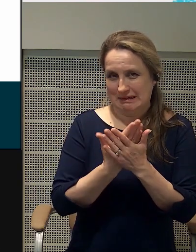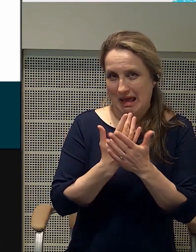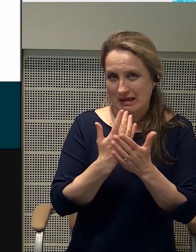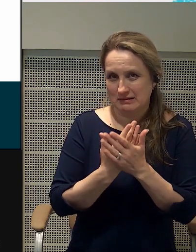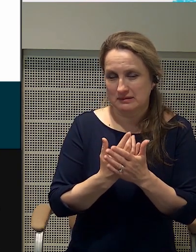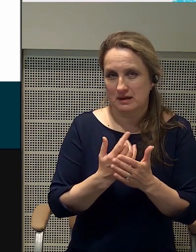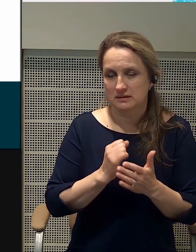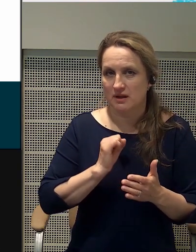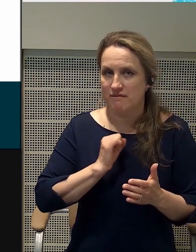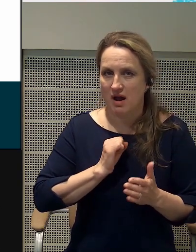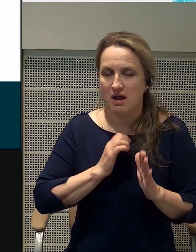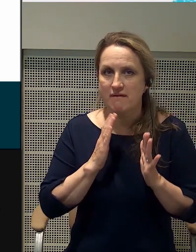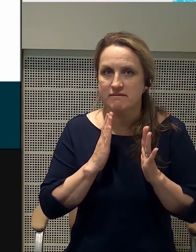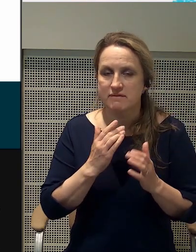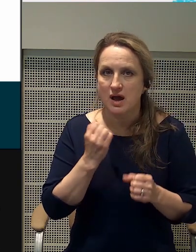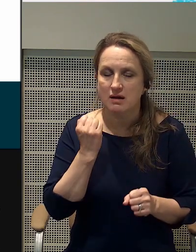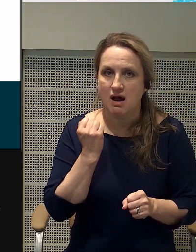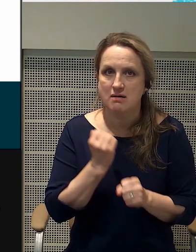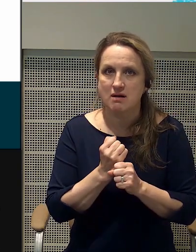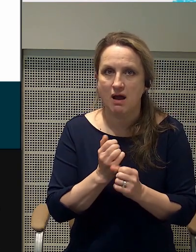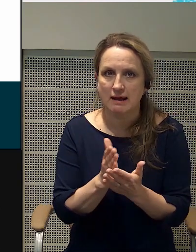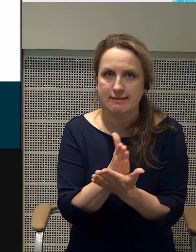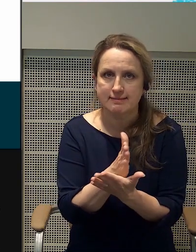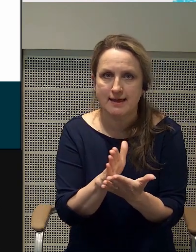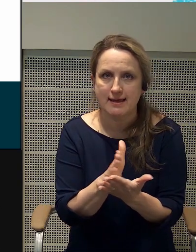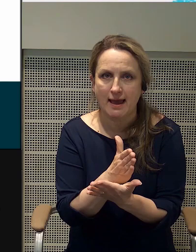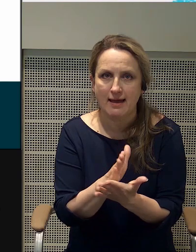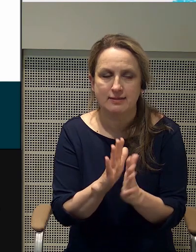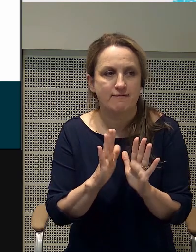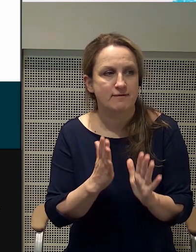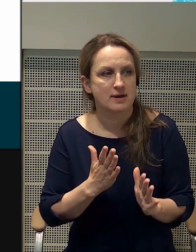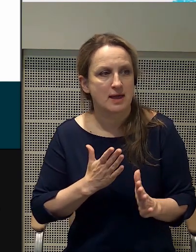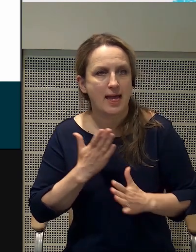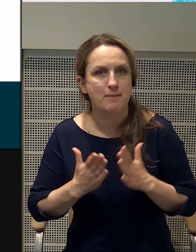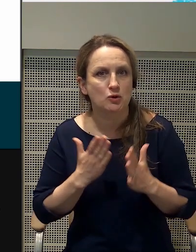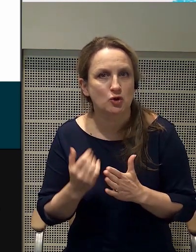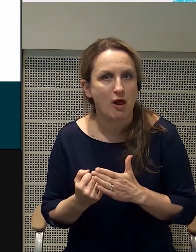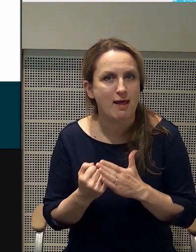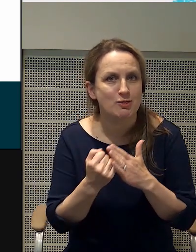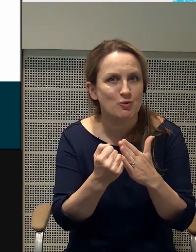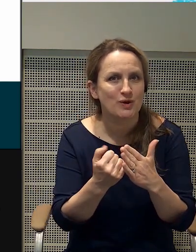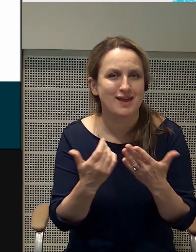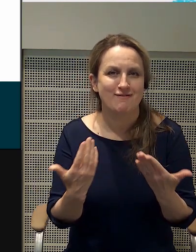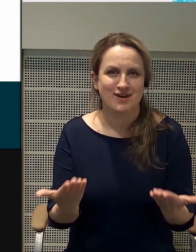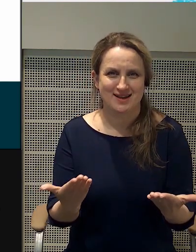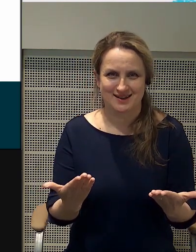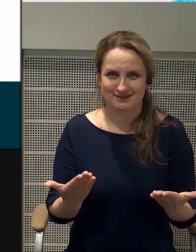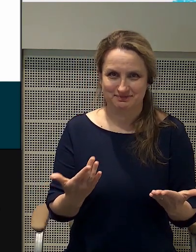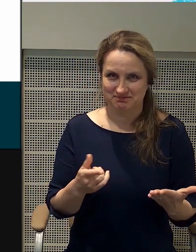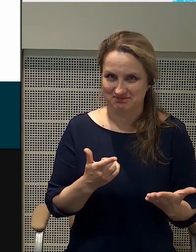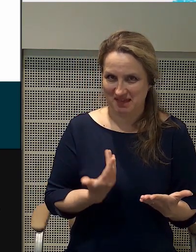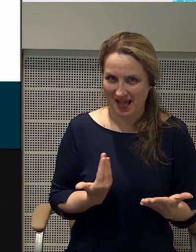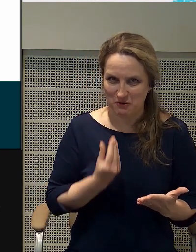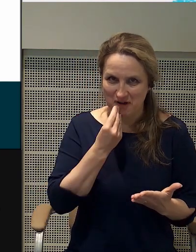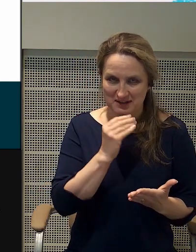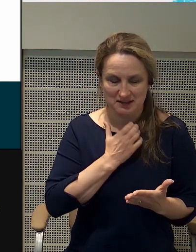quality of life of the patients. Loss of friendship. Probably anyone having a new child with a severe